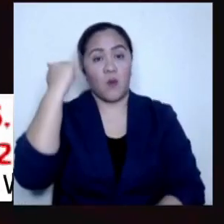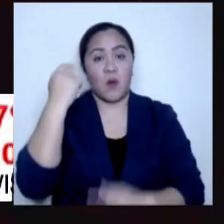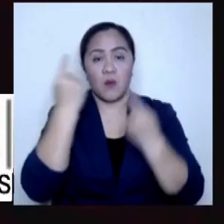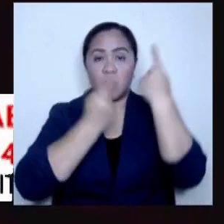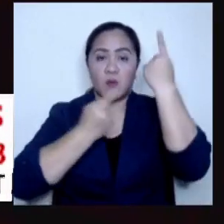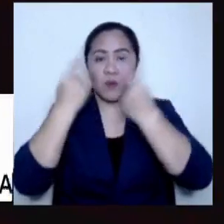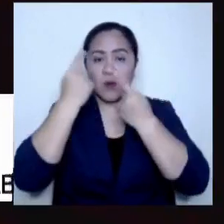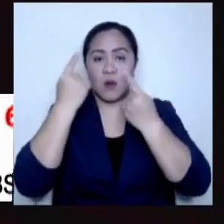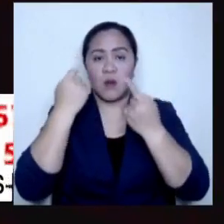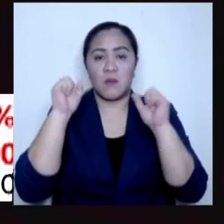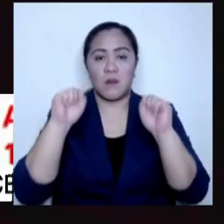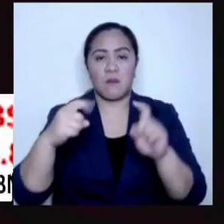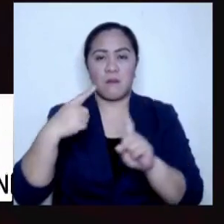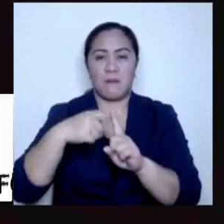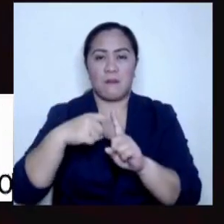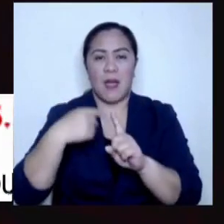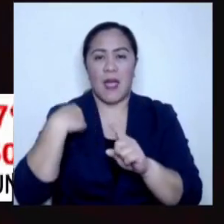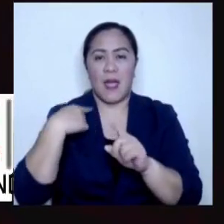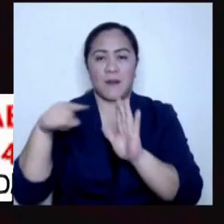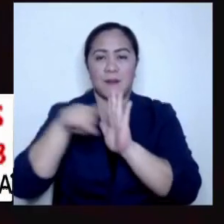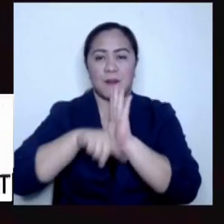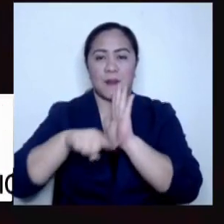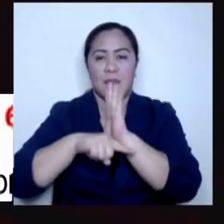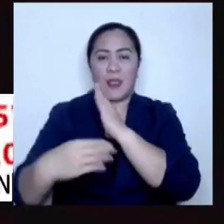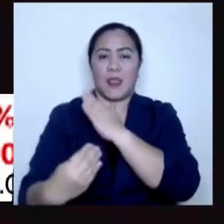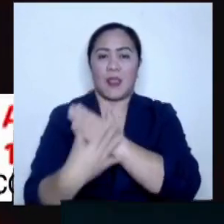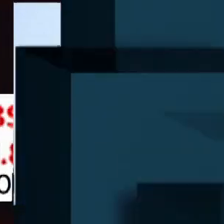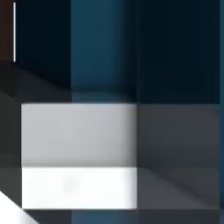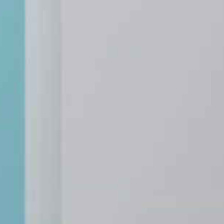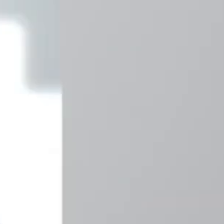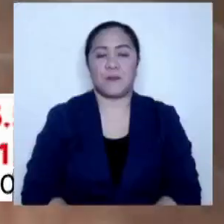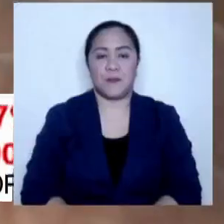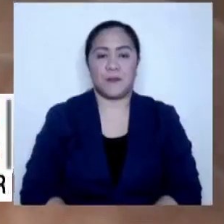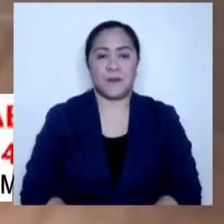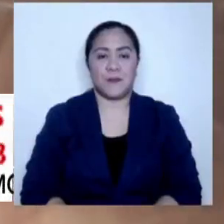concerns over its possible side effects. Here's the full story.